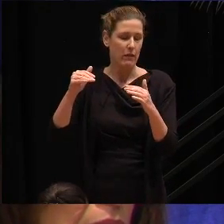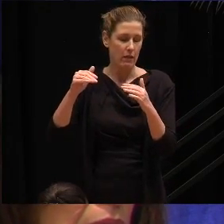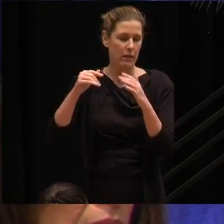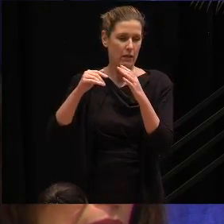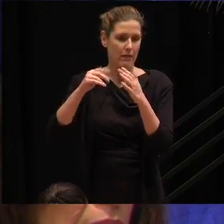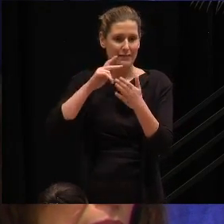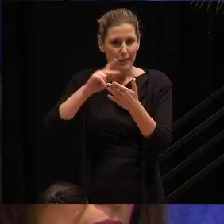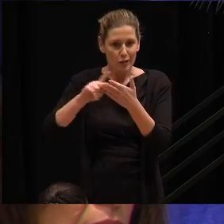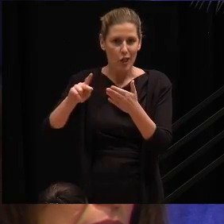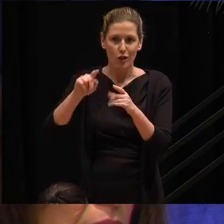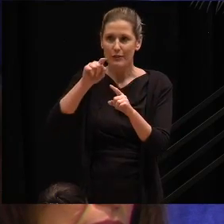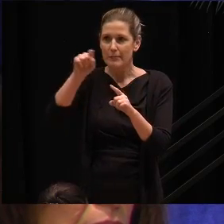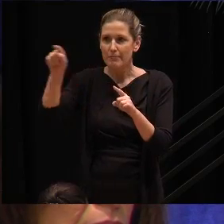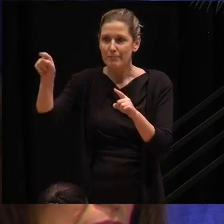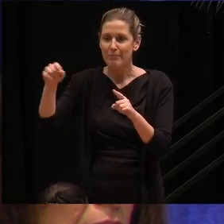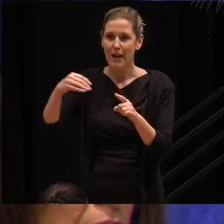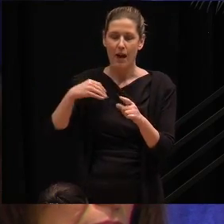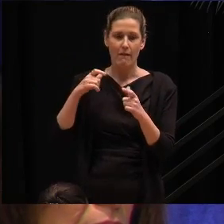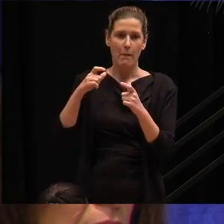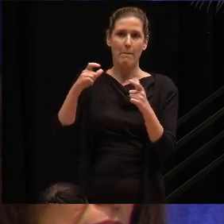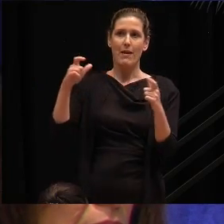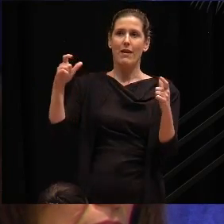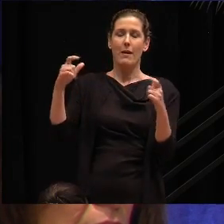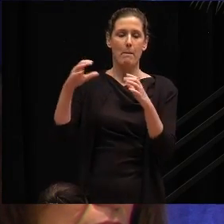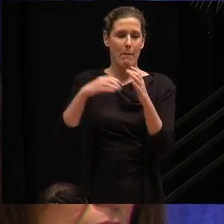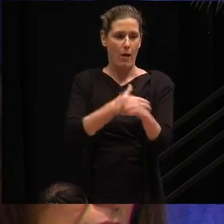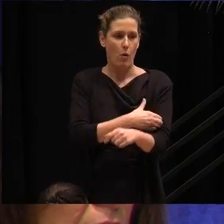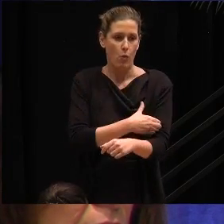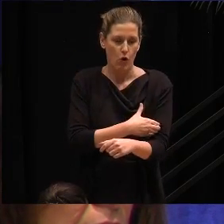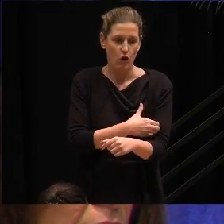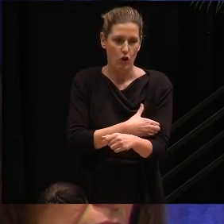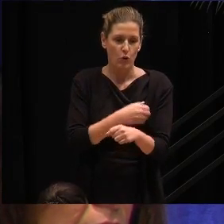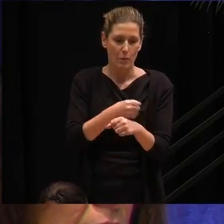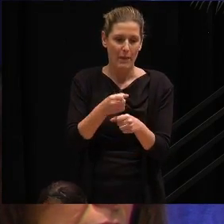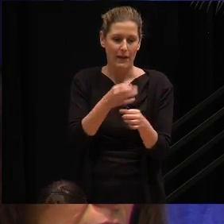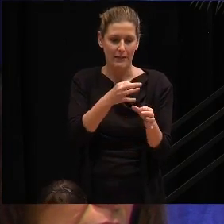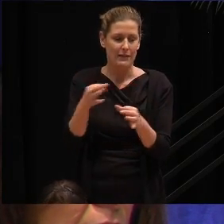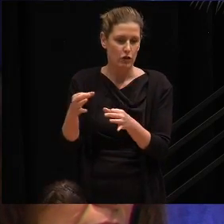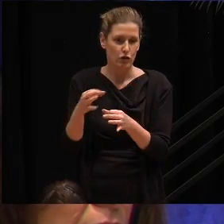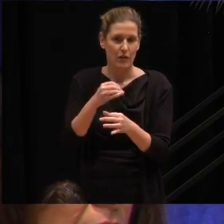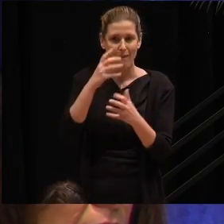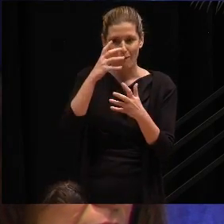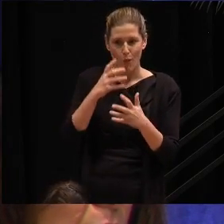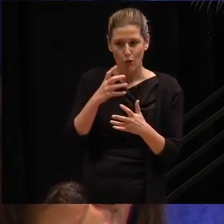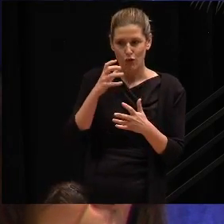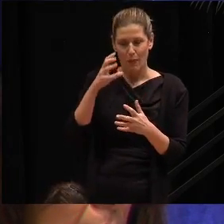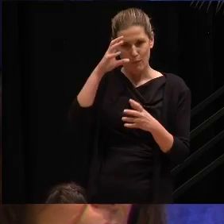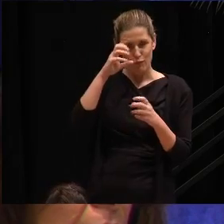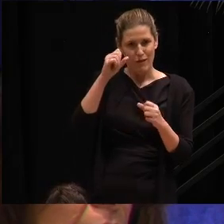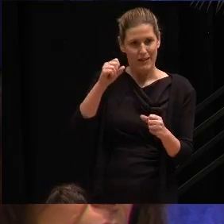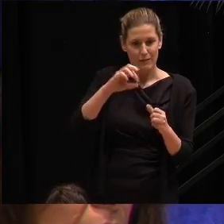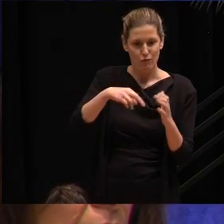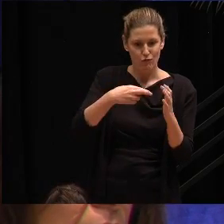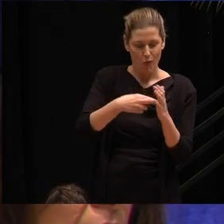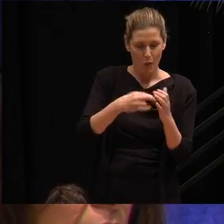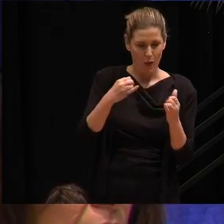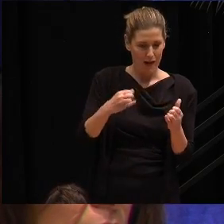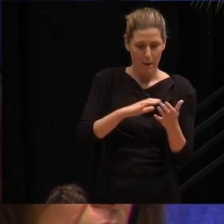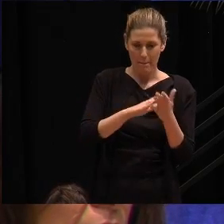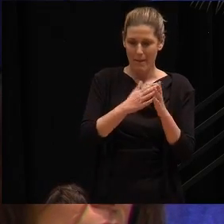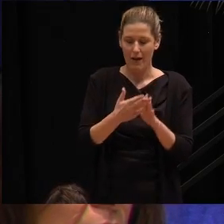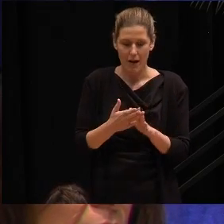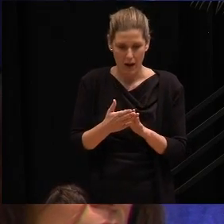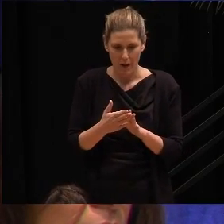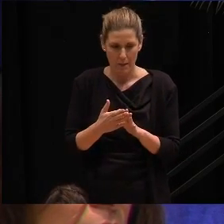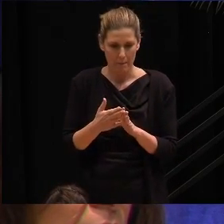at EPA have enormous discretion. And unfortunately, the presidency has evolved into this sort of